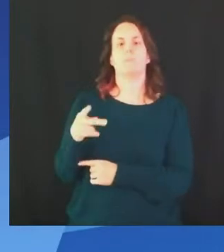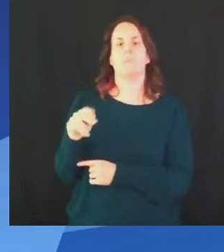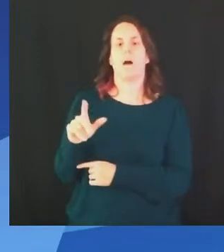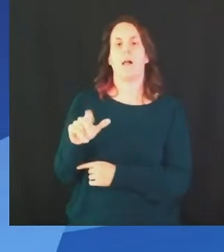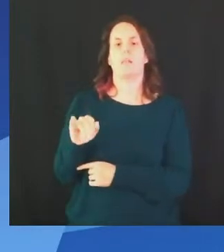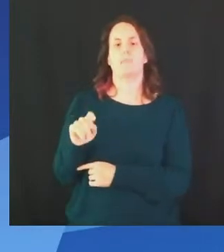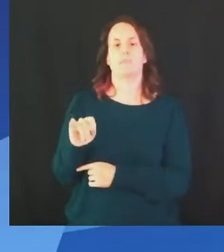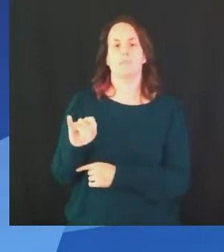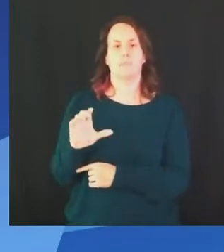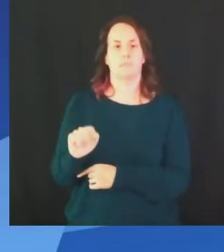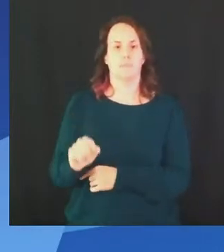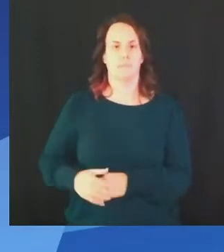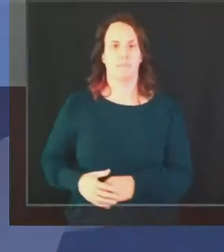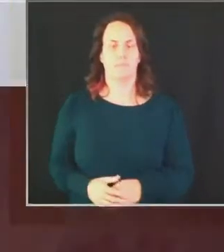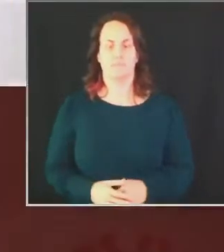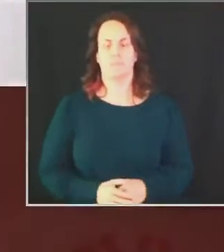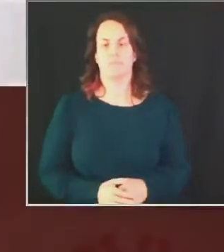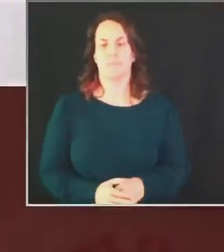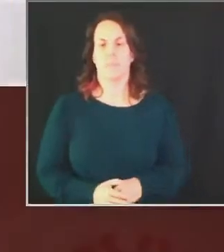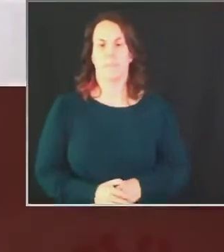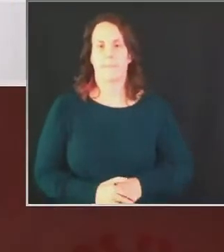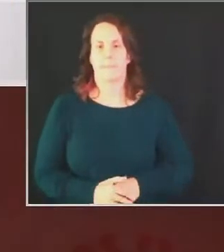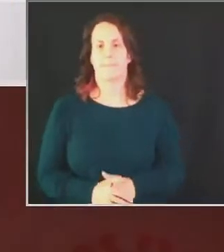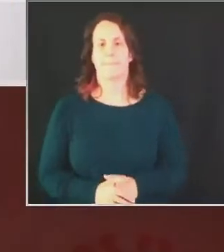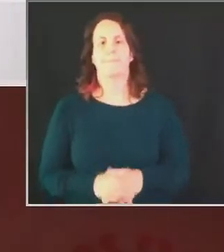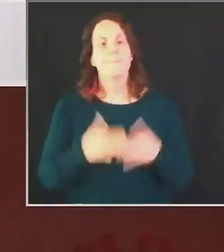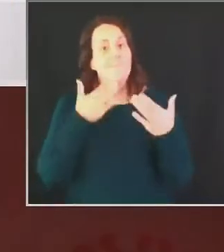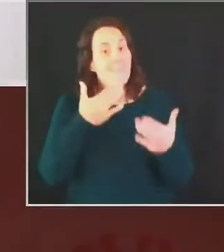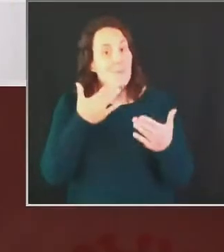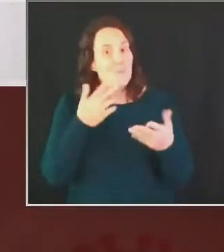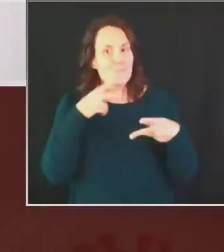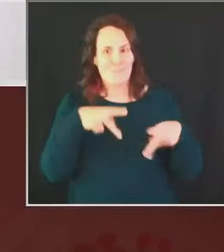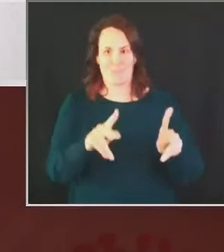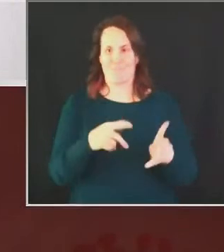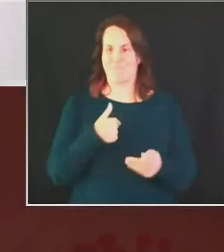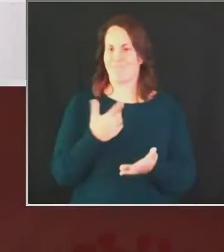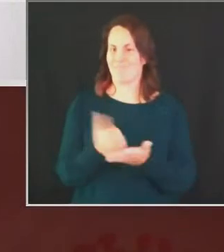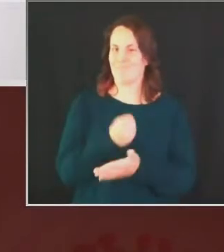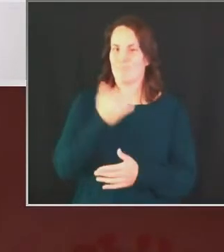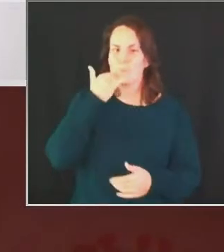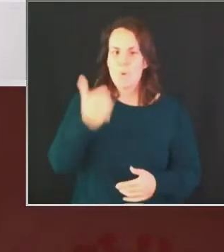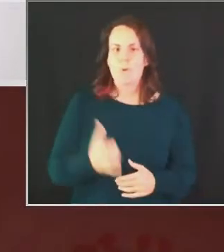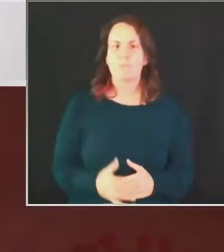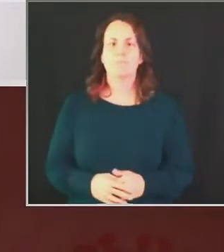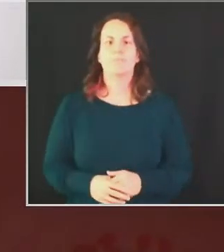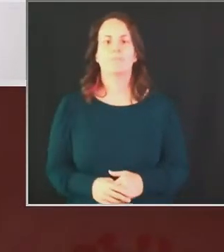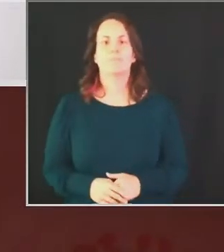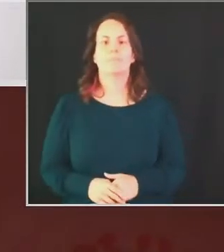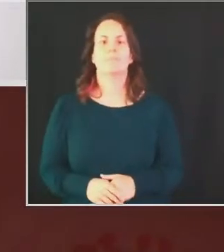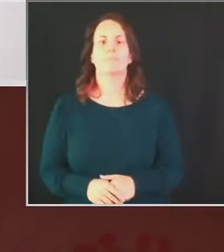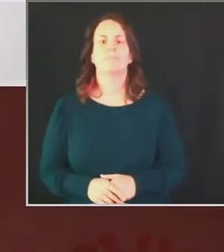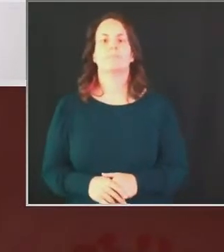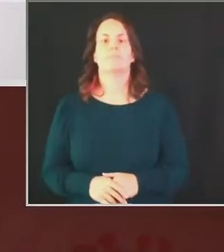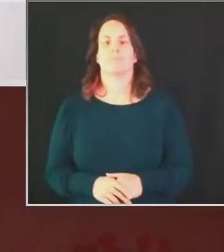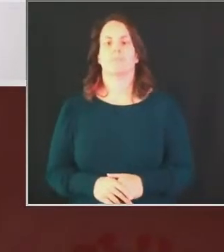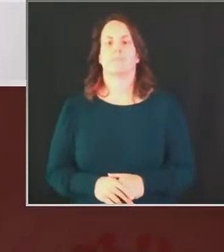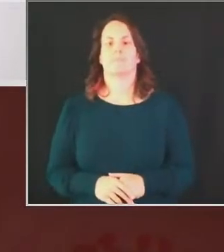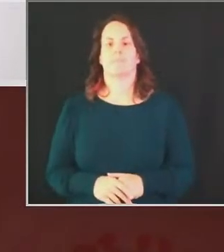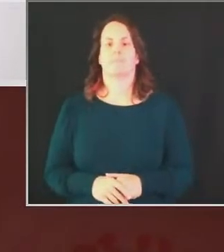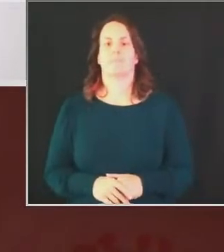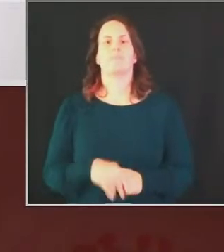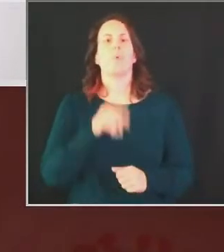Stephanie. Hello, and thanks for taking my call today. Who exactly requested that you open up that alternative care facility?